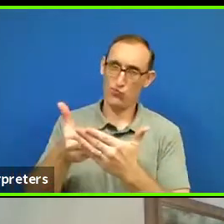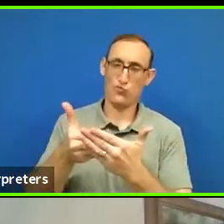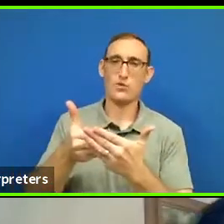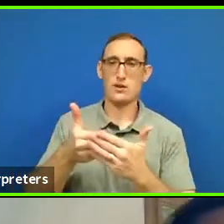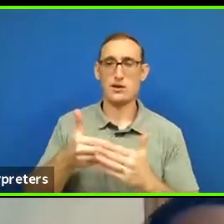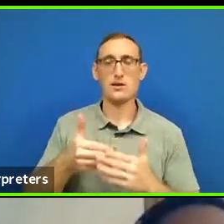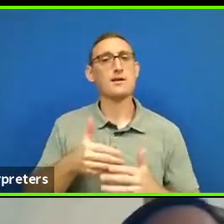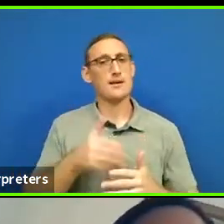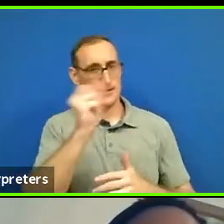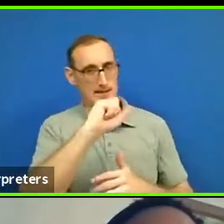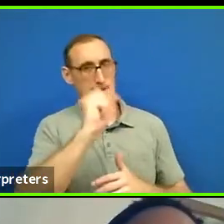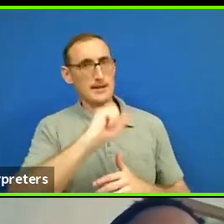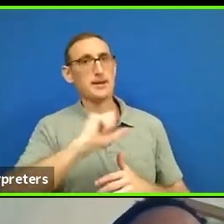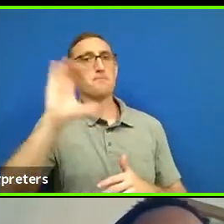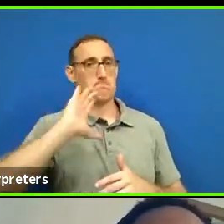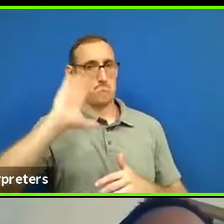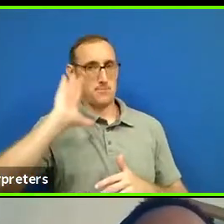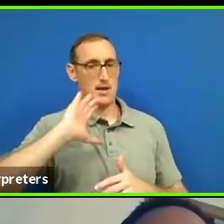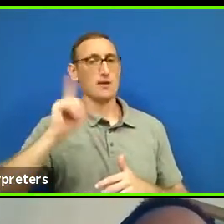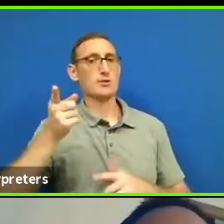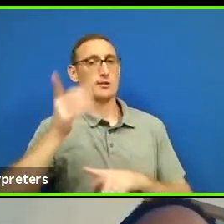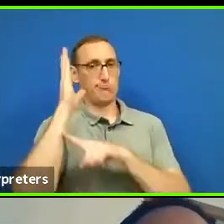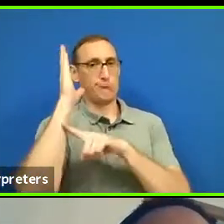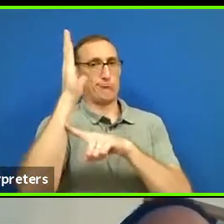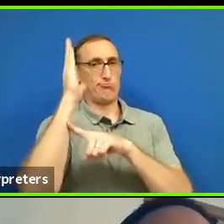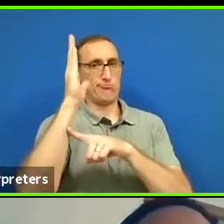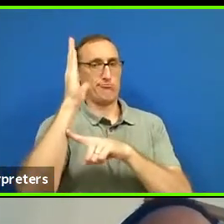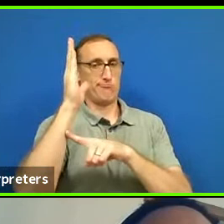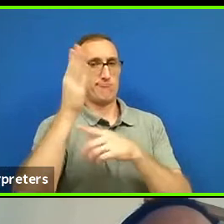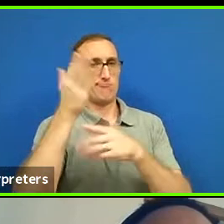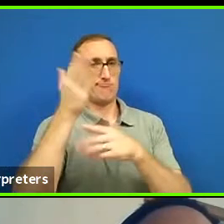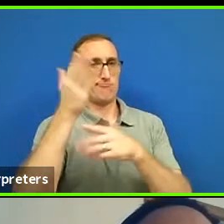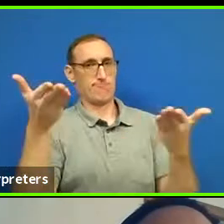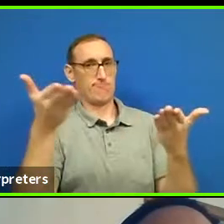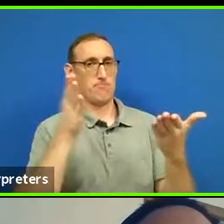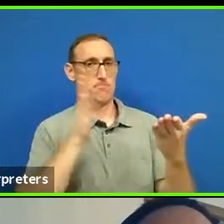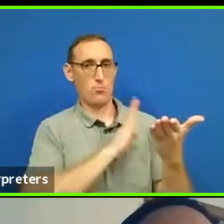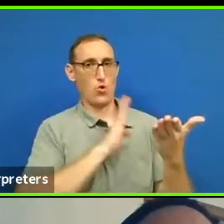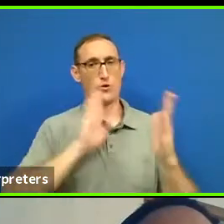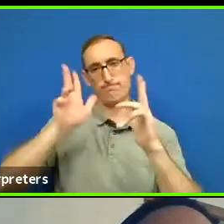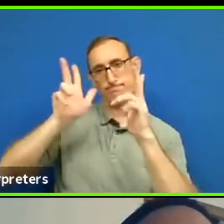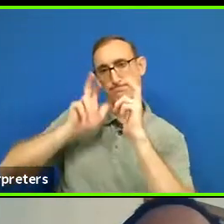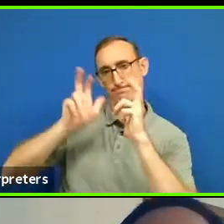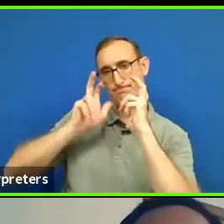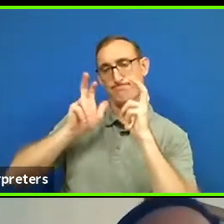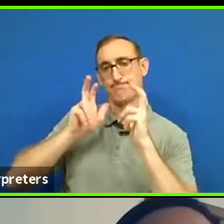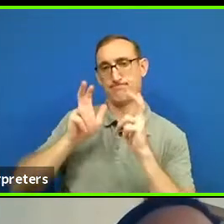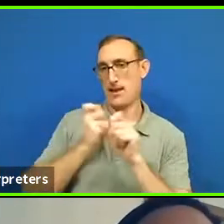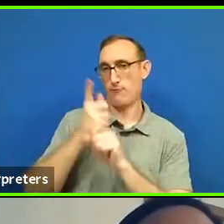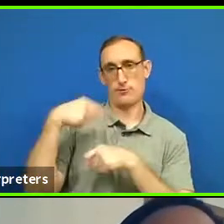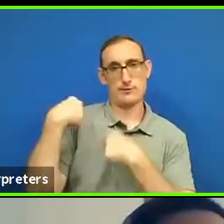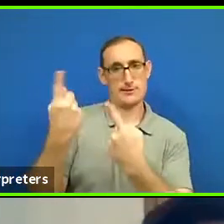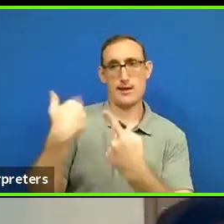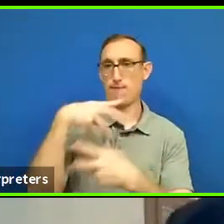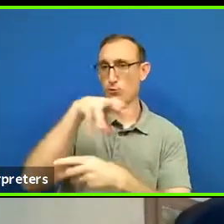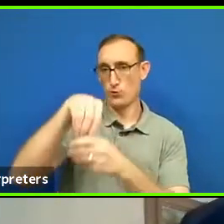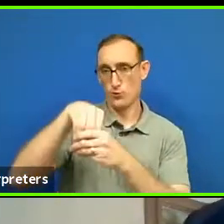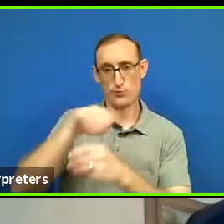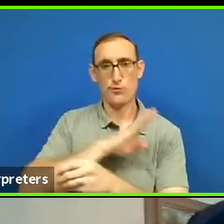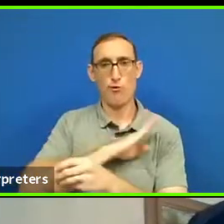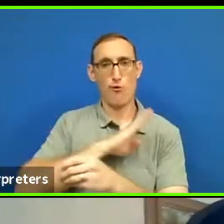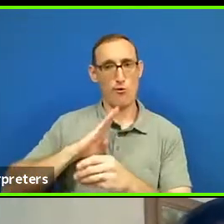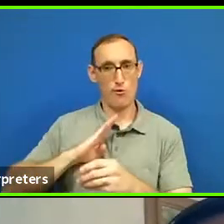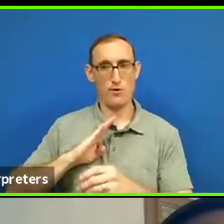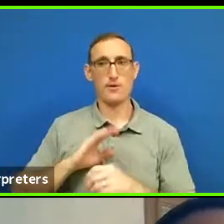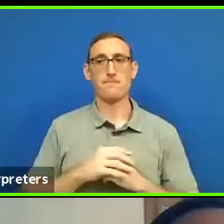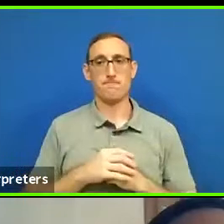she's actually presented to the board at least every year that I've been on the board. So yeah, as a part of one of our work